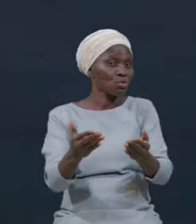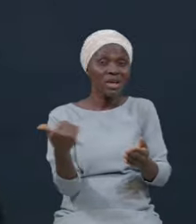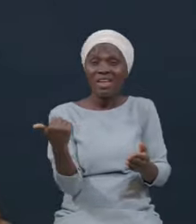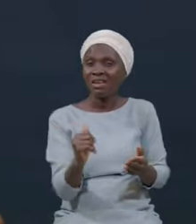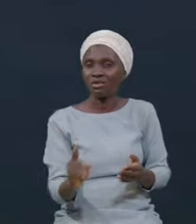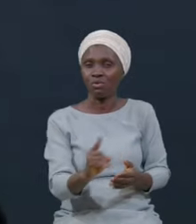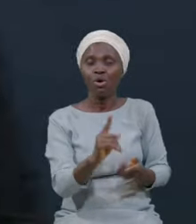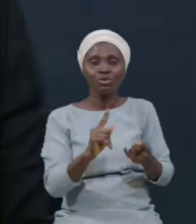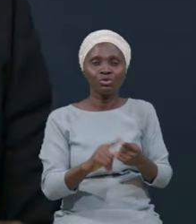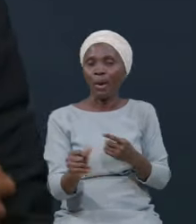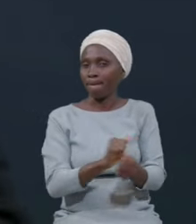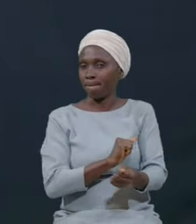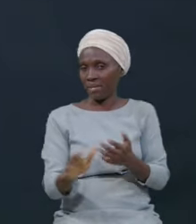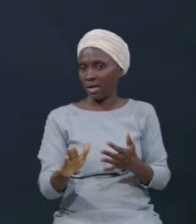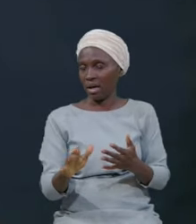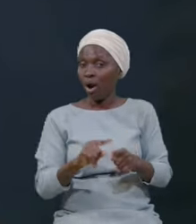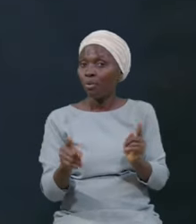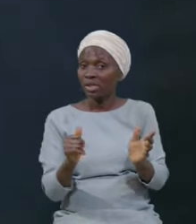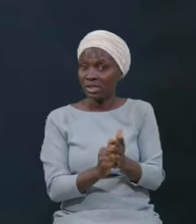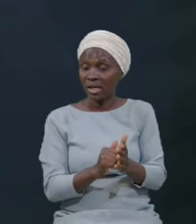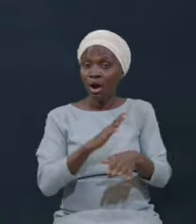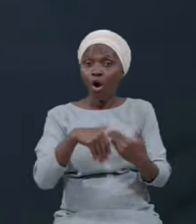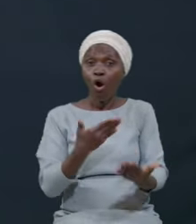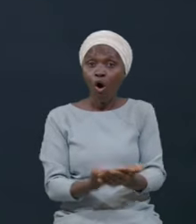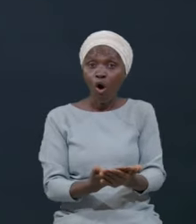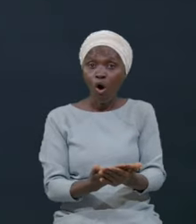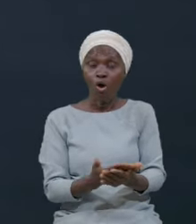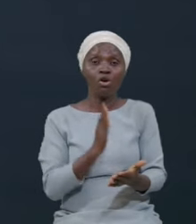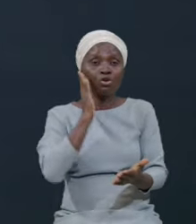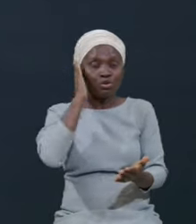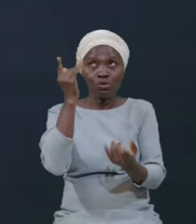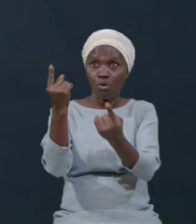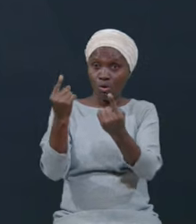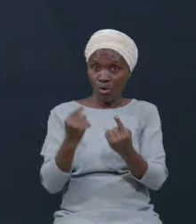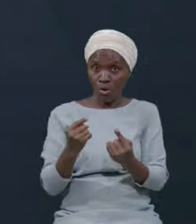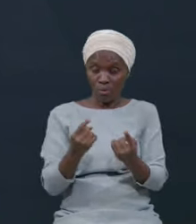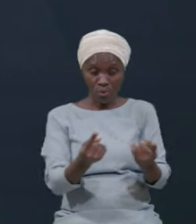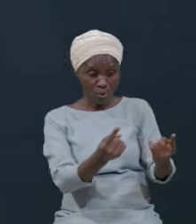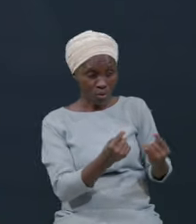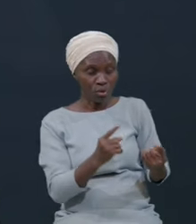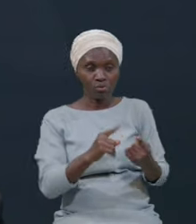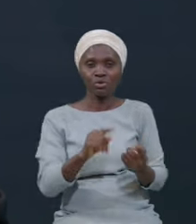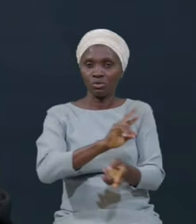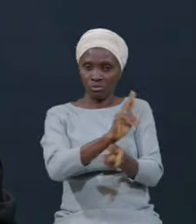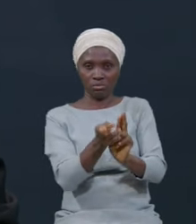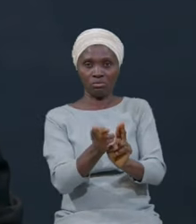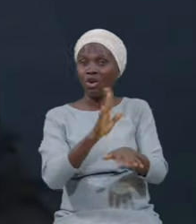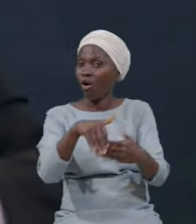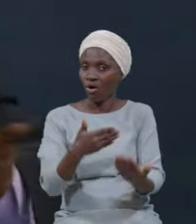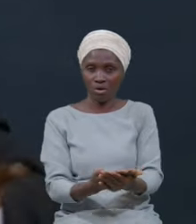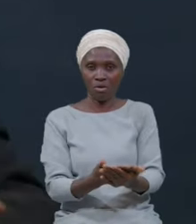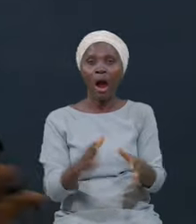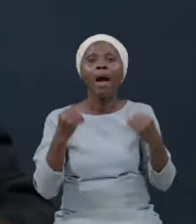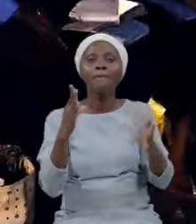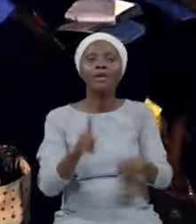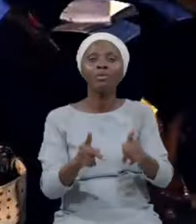all should come to repentance. All? How many people? All. How many